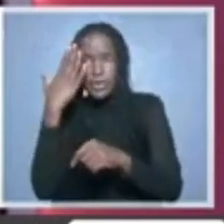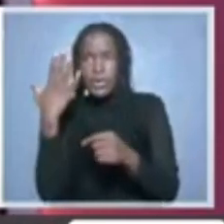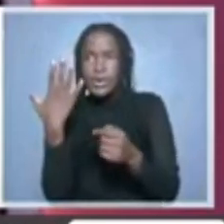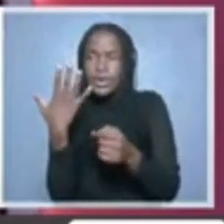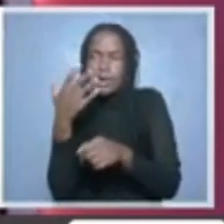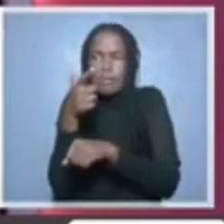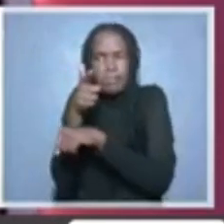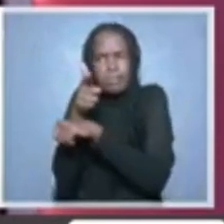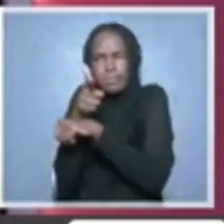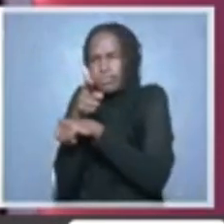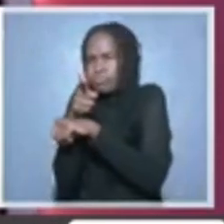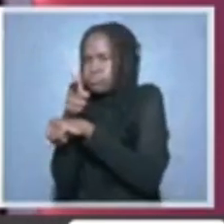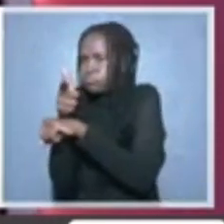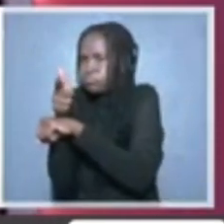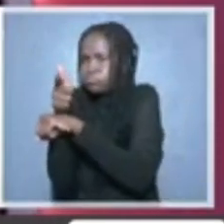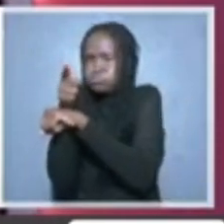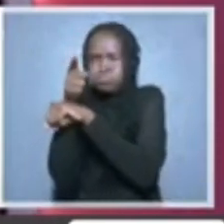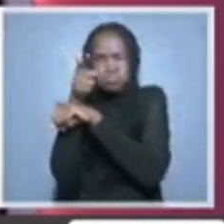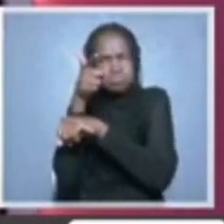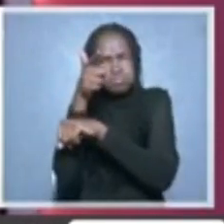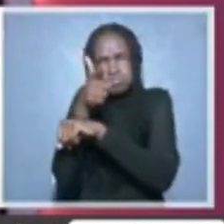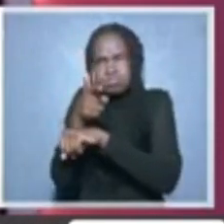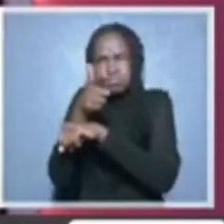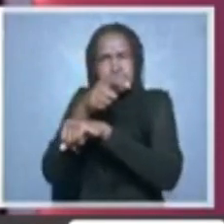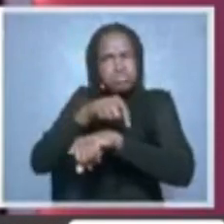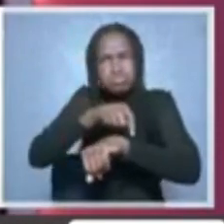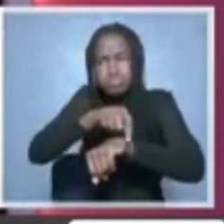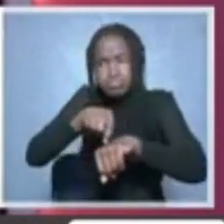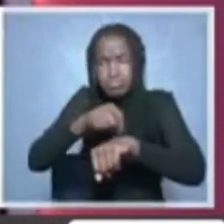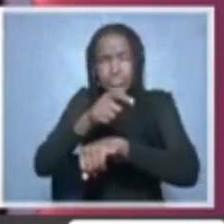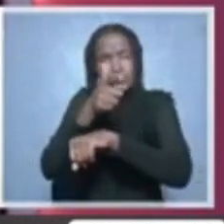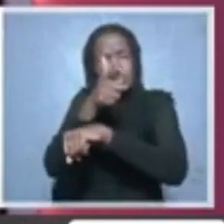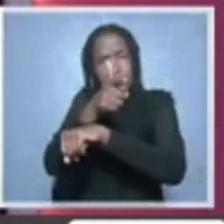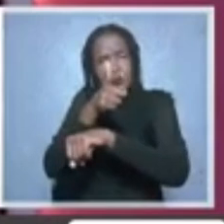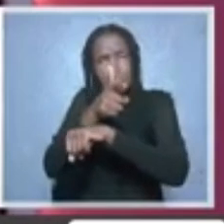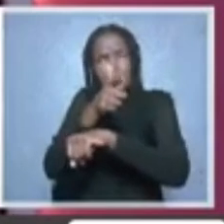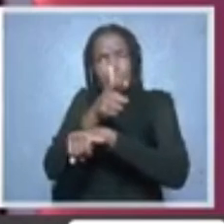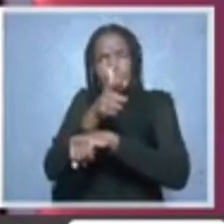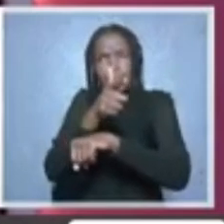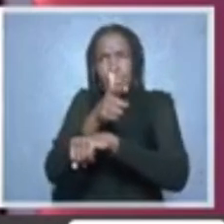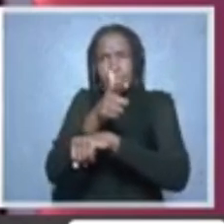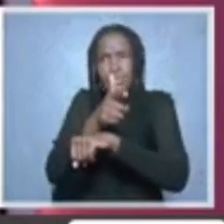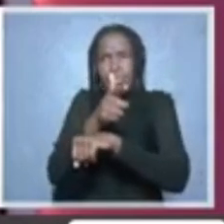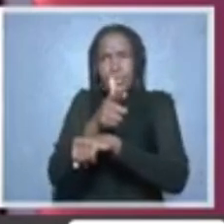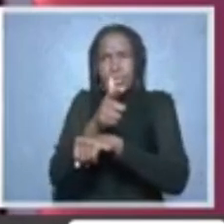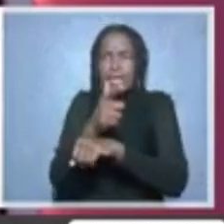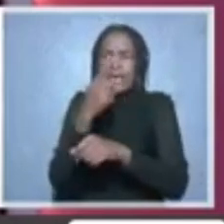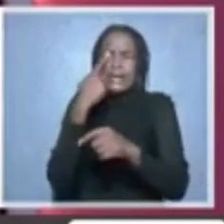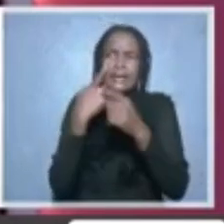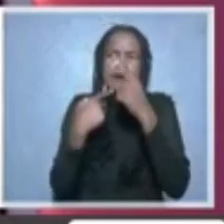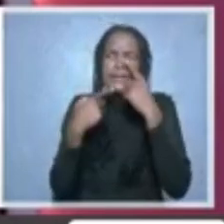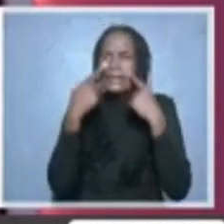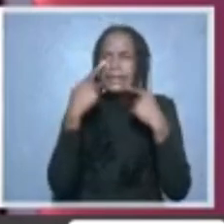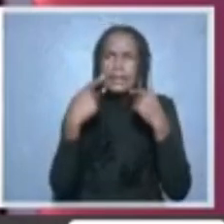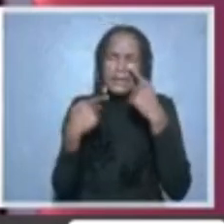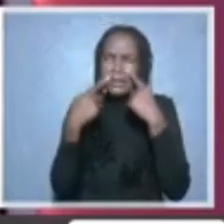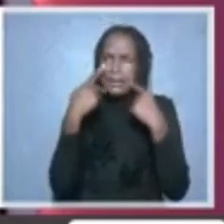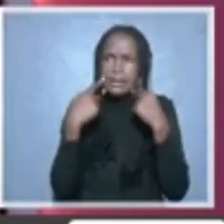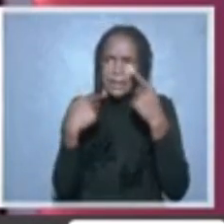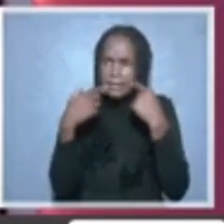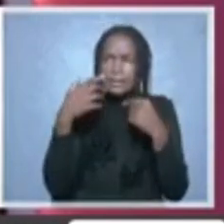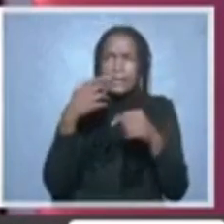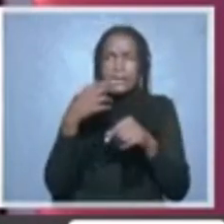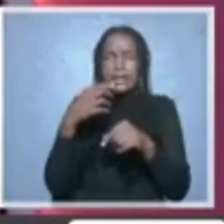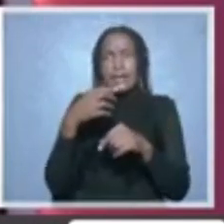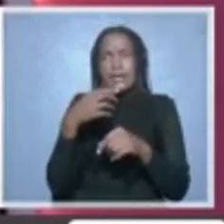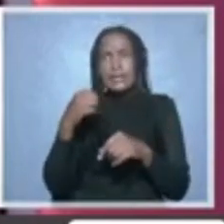bringing the nation live and comprehensive coverage of the late founding President Dr. Sam Nujoma's final journey. Now,